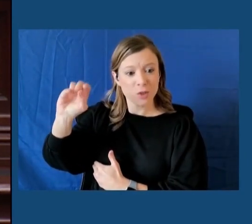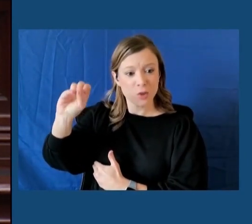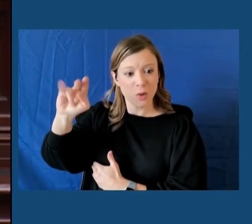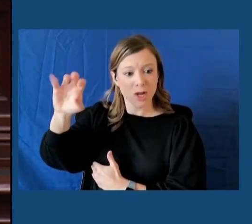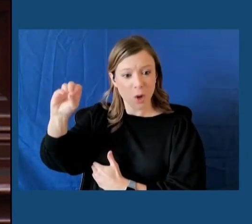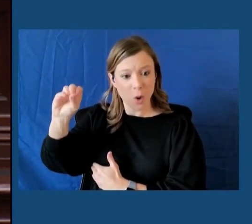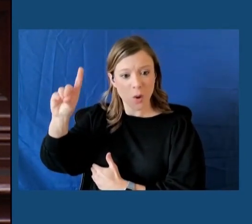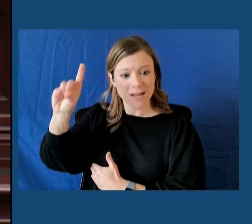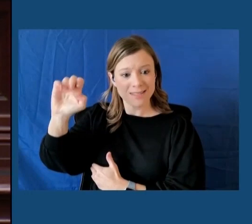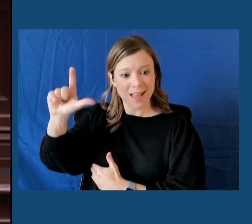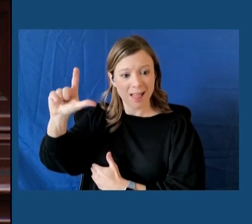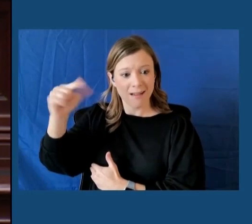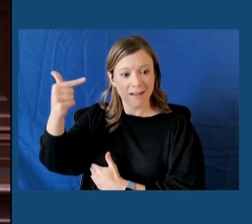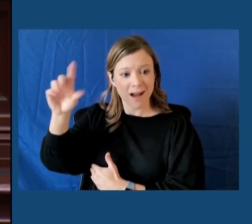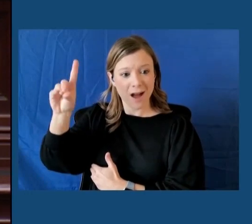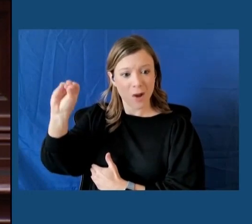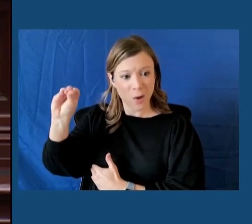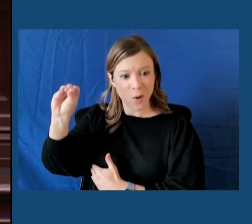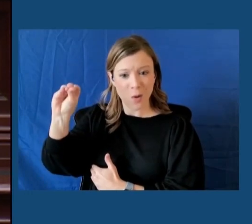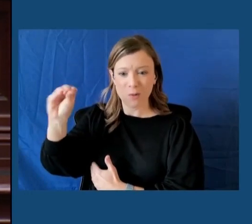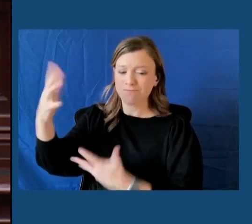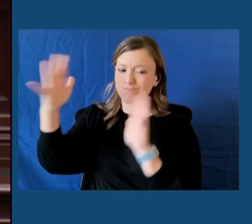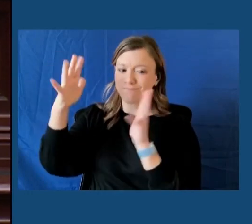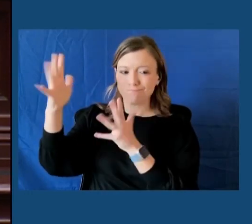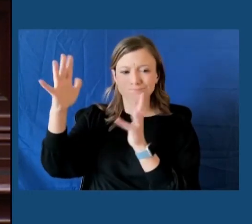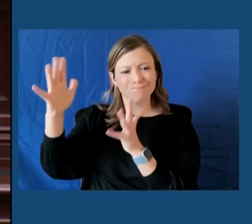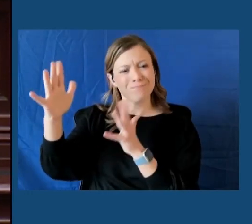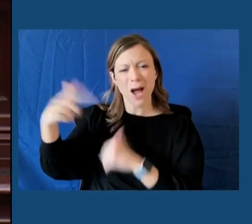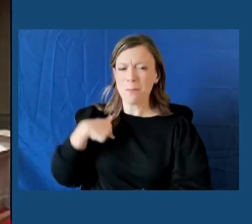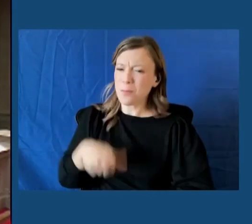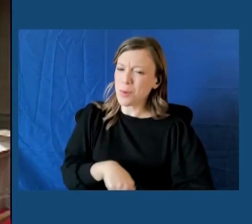So proud to have him at my side.